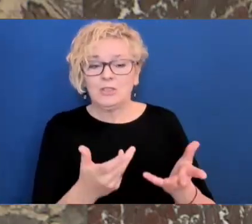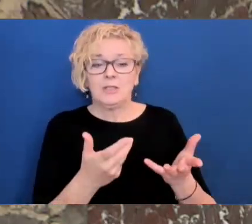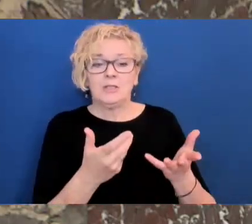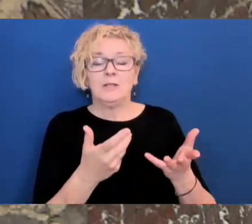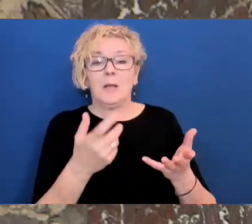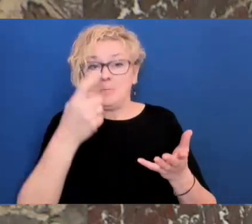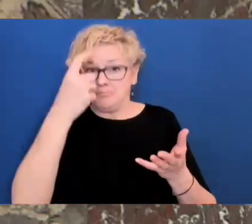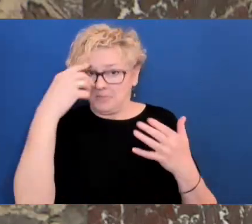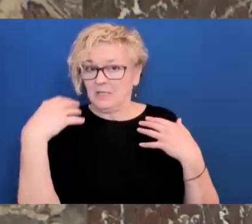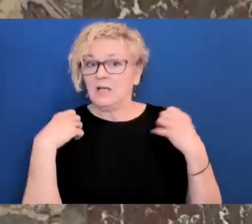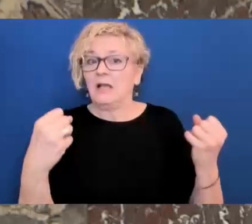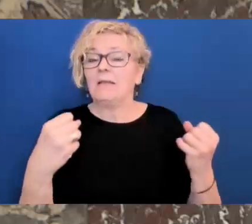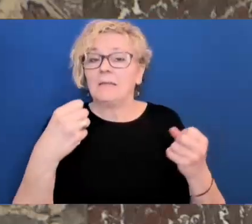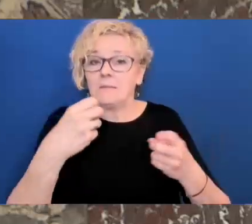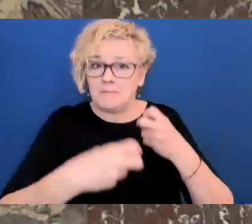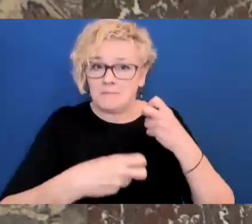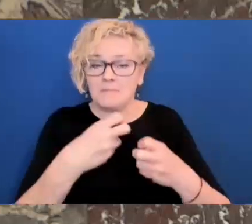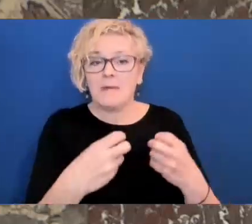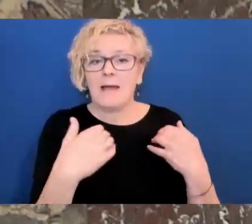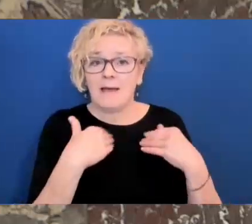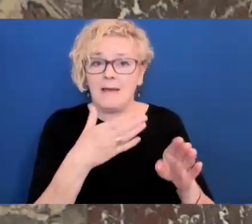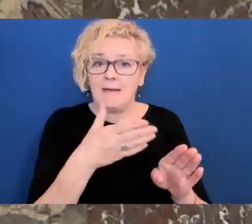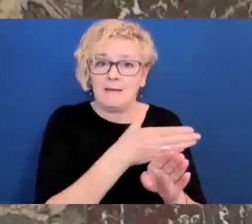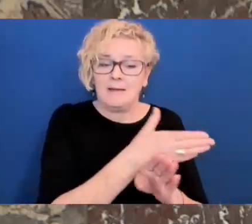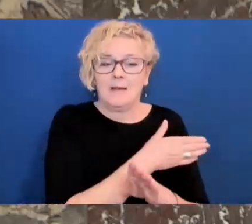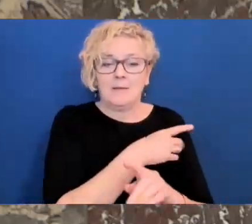for British Columbians, for me, I'm sure for the opposition as well.